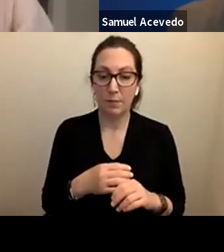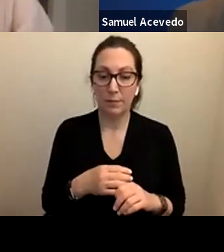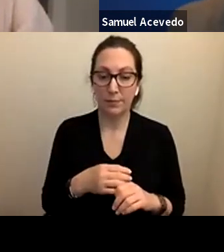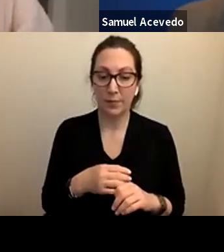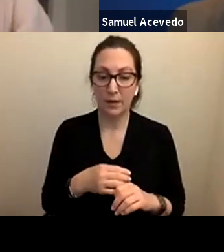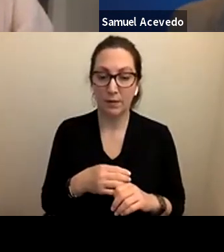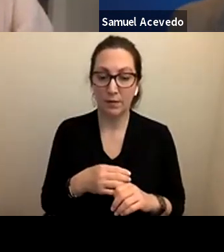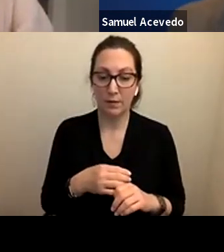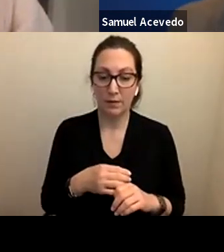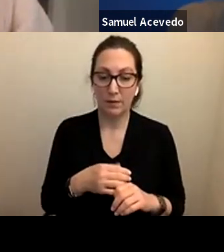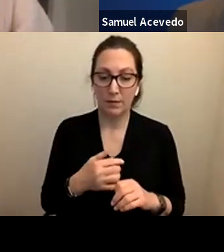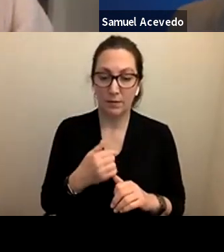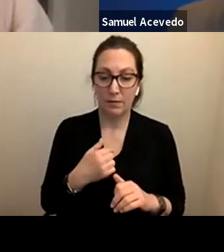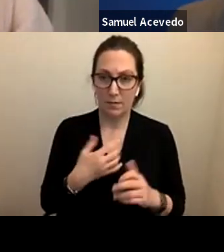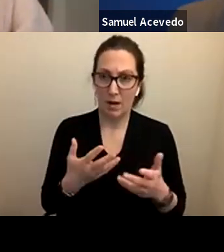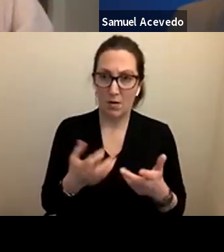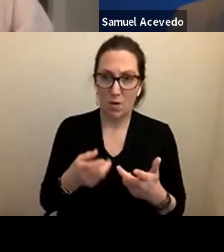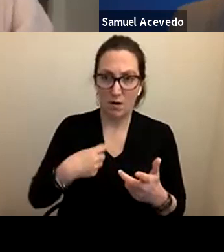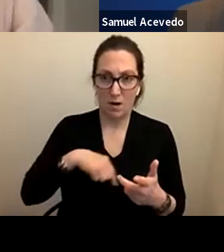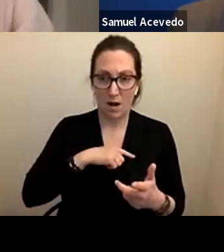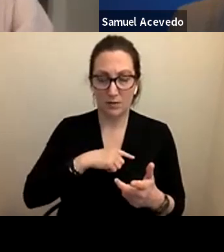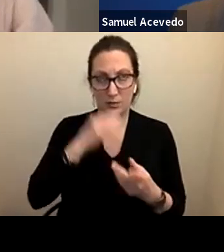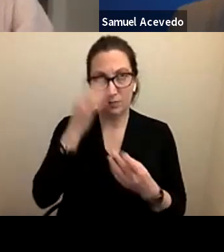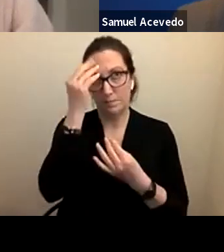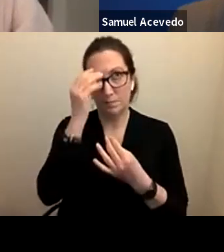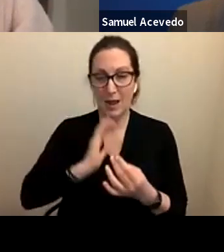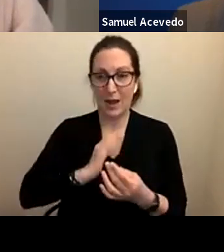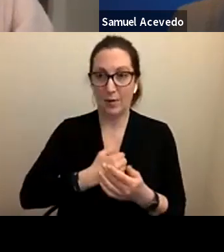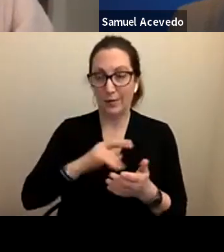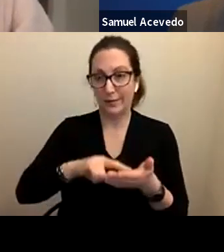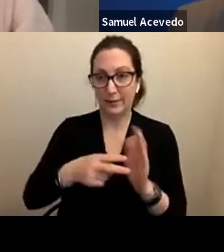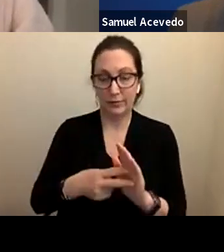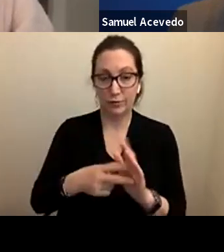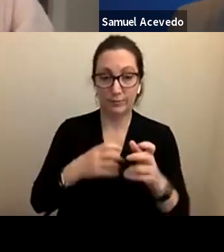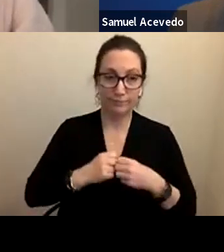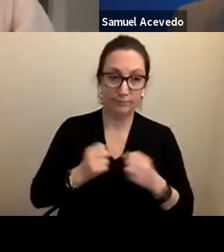again, for us as a task force, what our intention is, and to just be upfront about it,